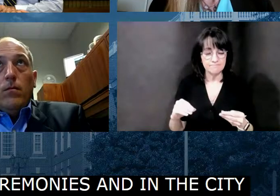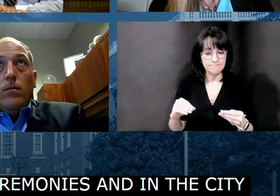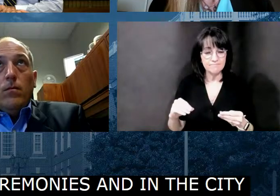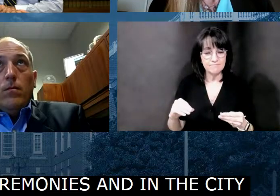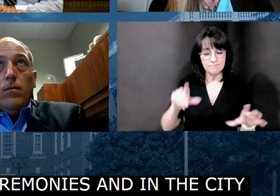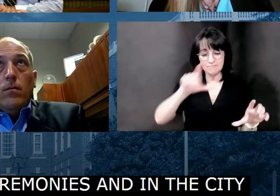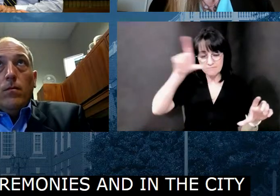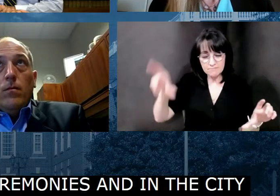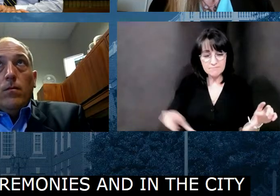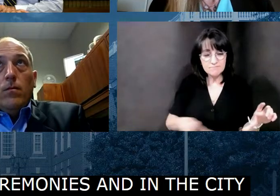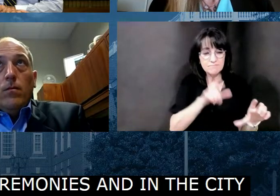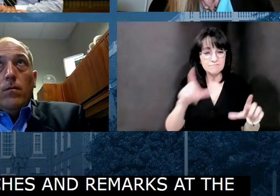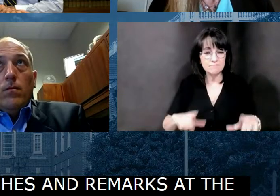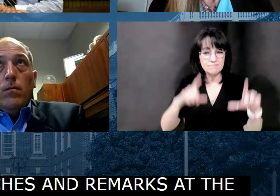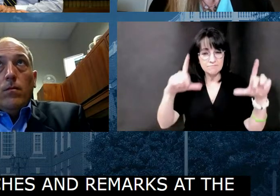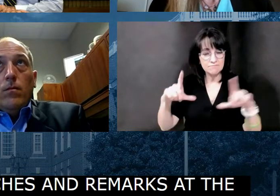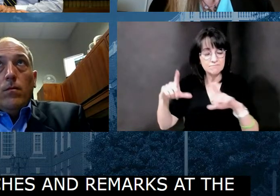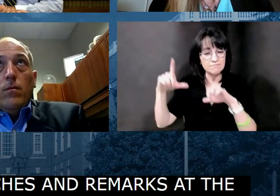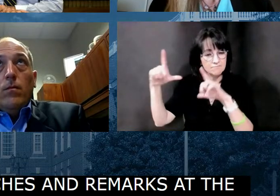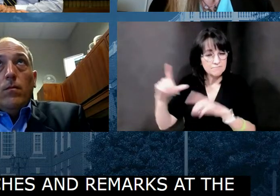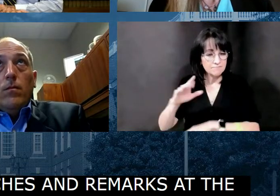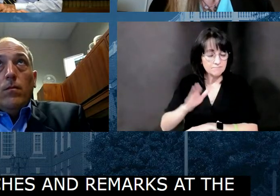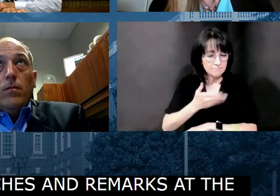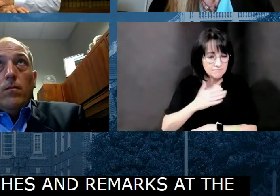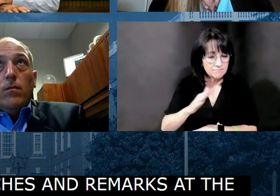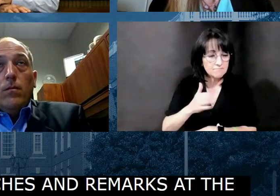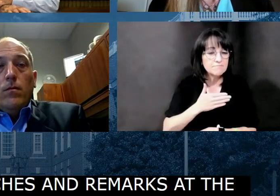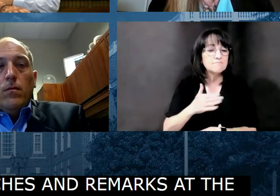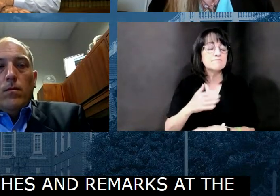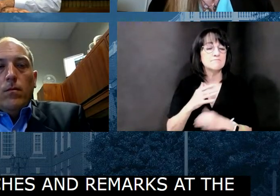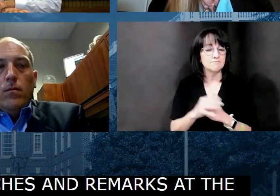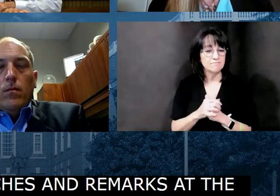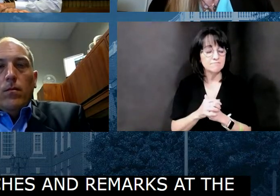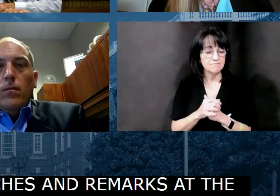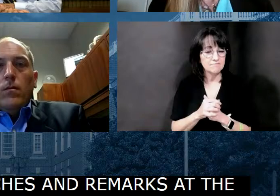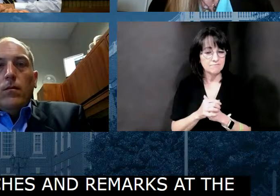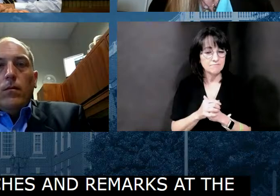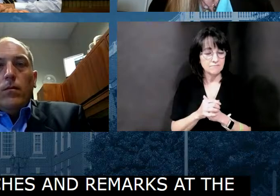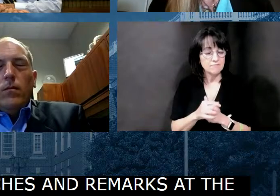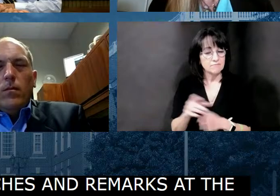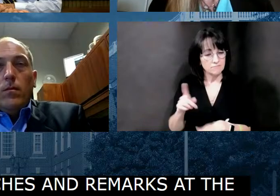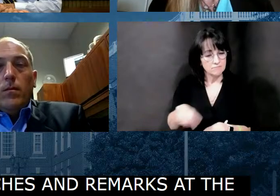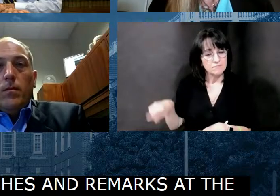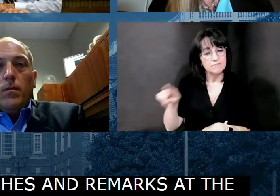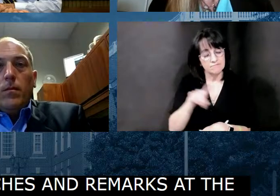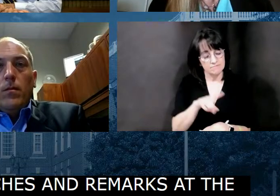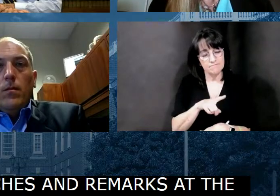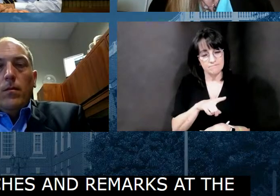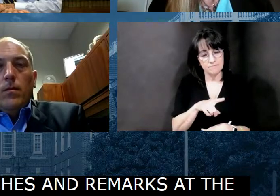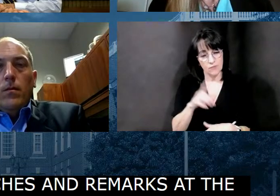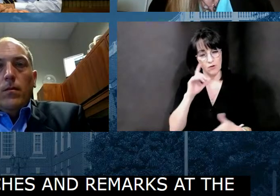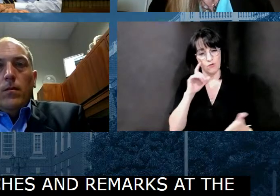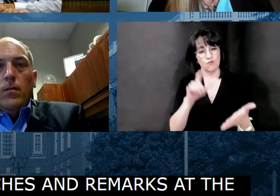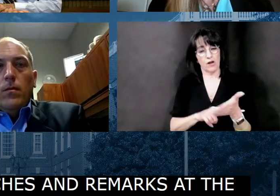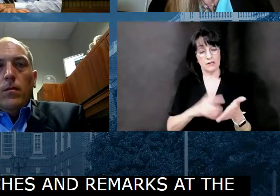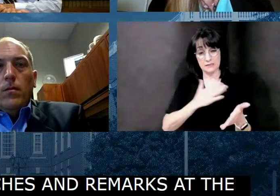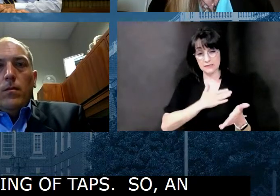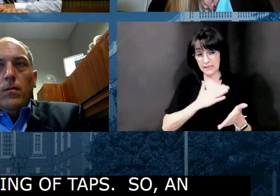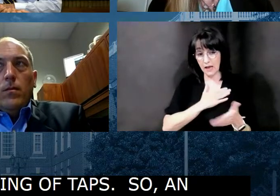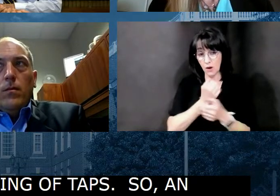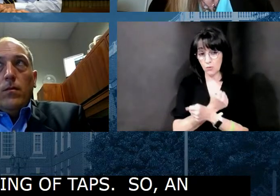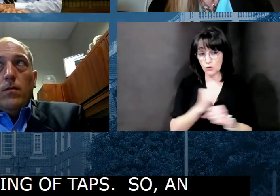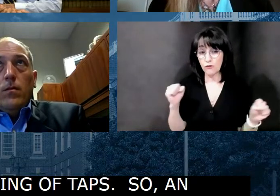the playing of taps. So an important weekend as we celebrate the freedoms we enjoyed by those who secured